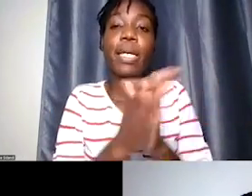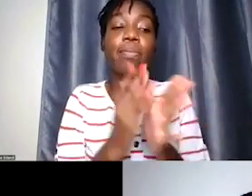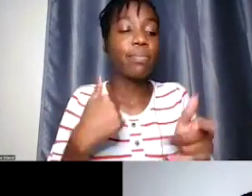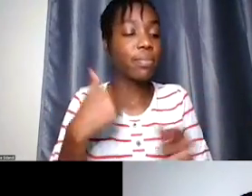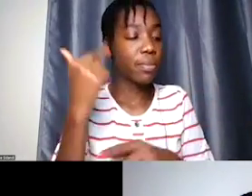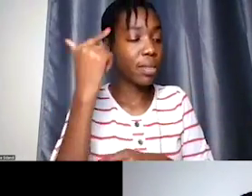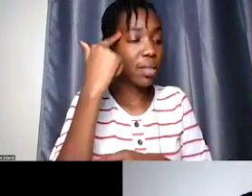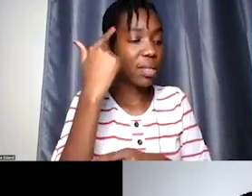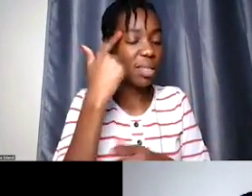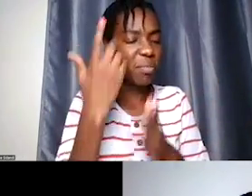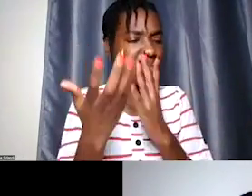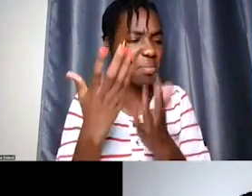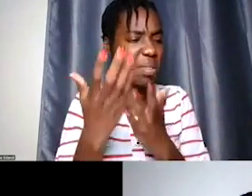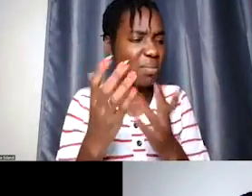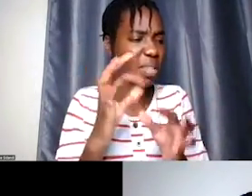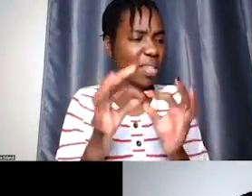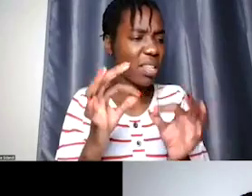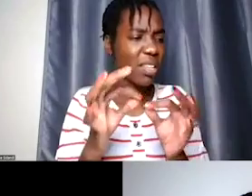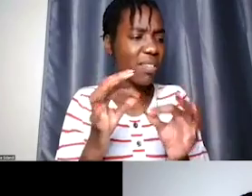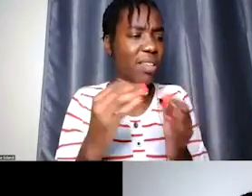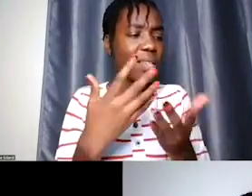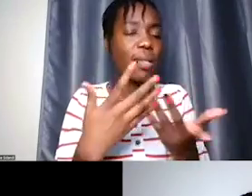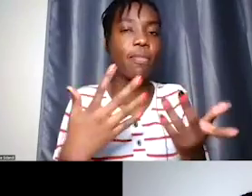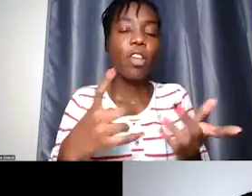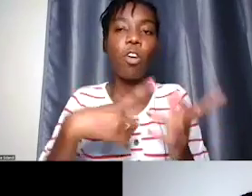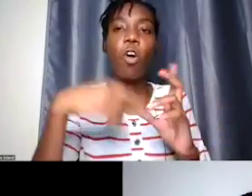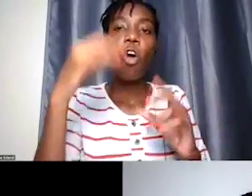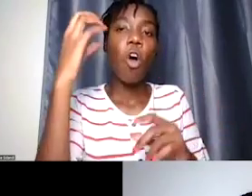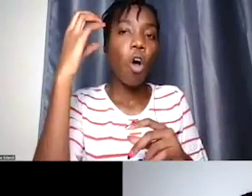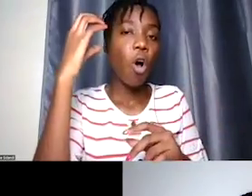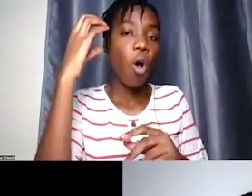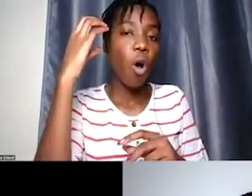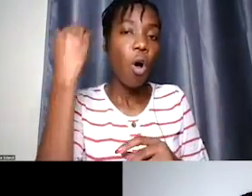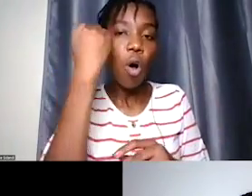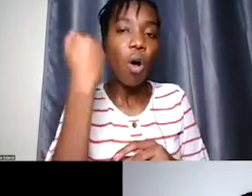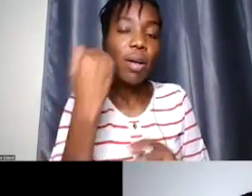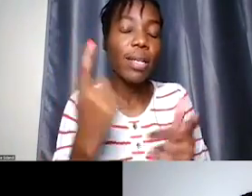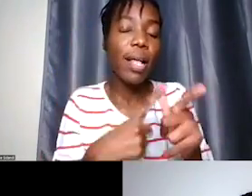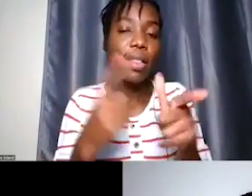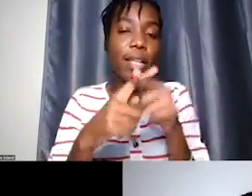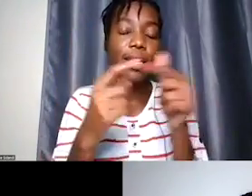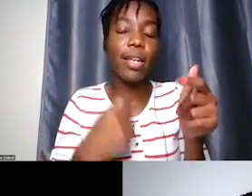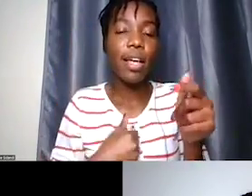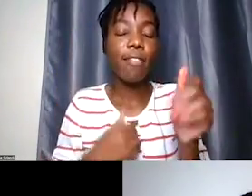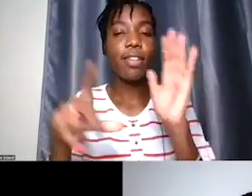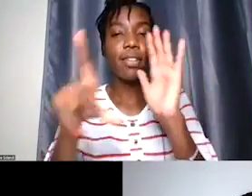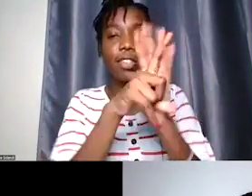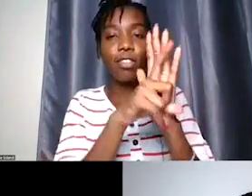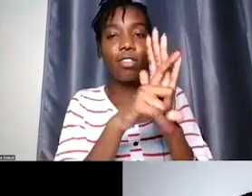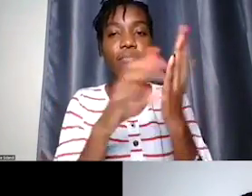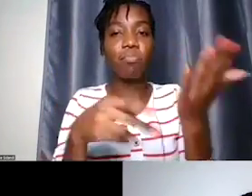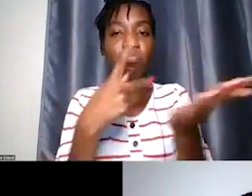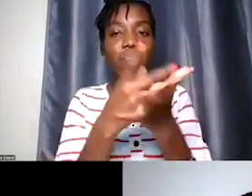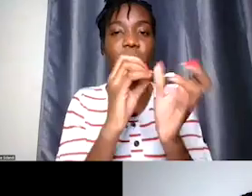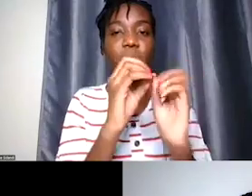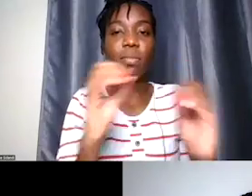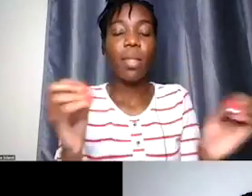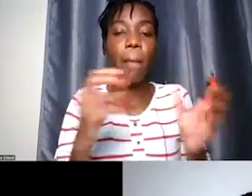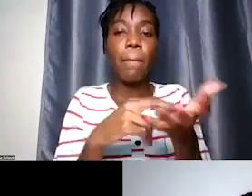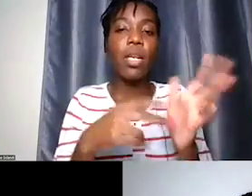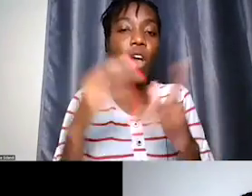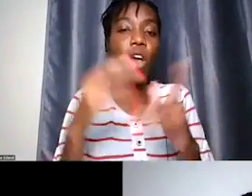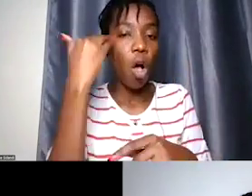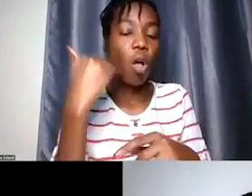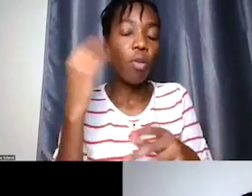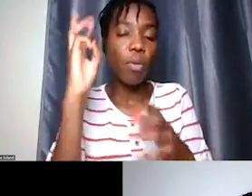it's something that goes to court and you do not have a legal representation, the court will provide one. But